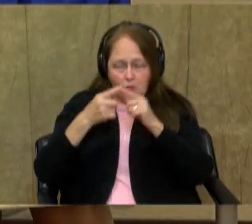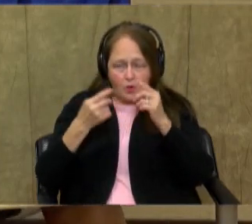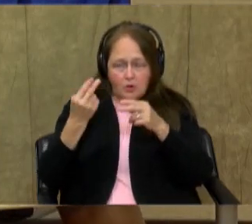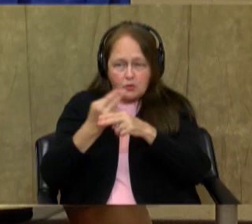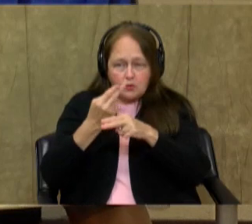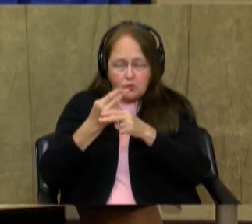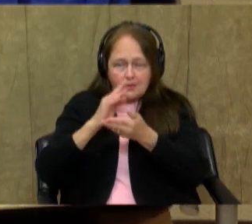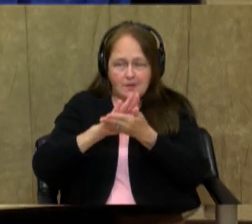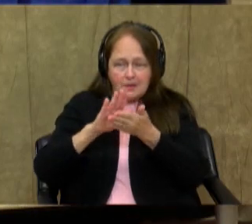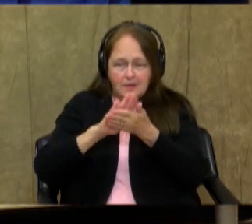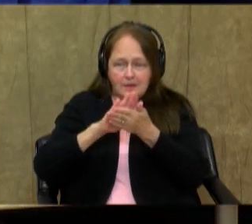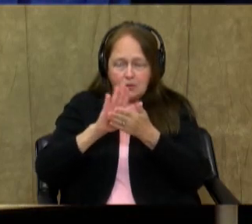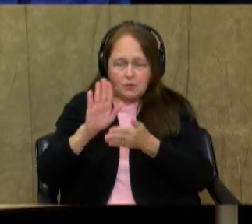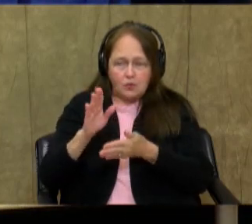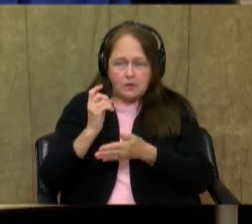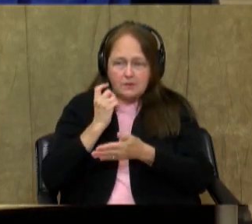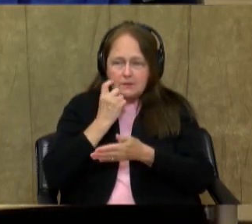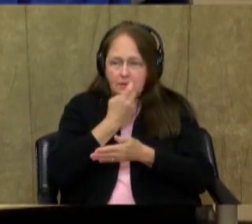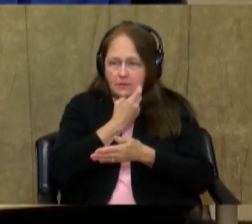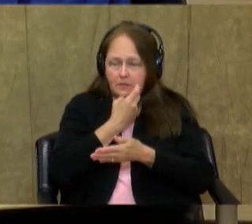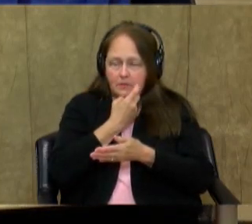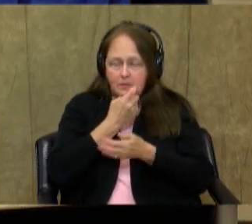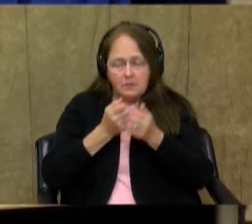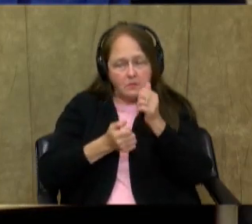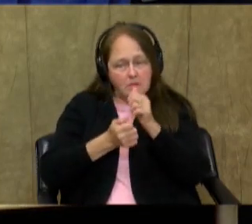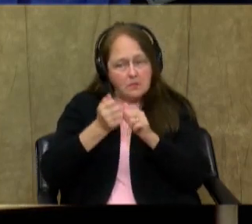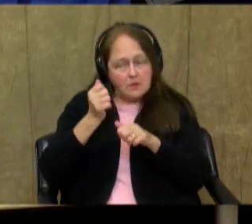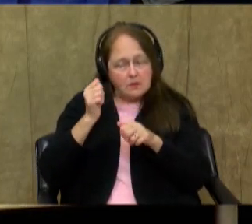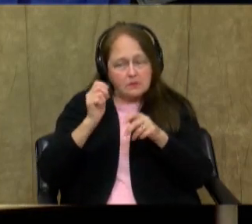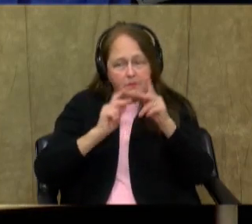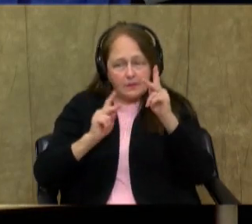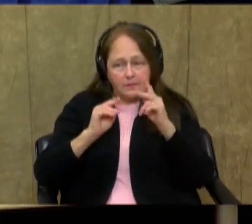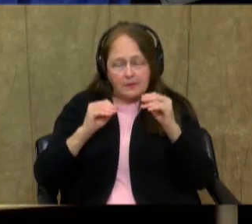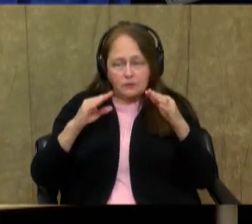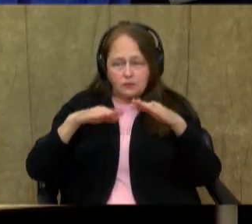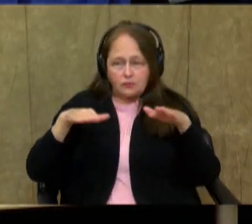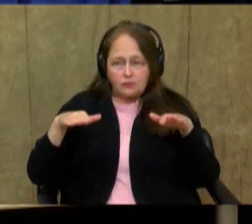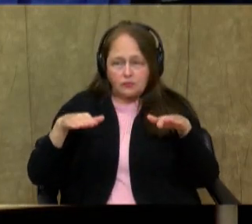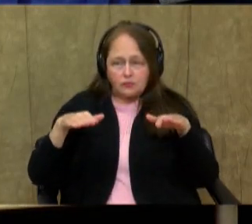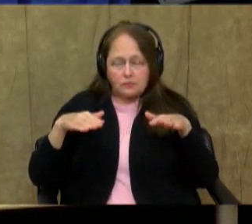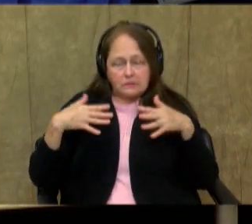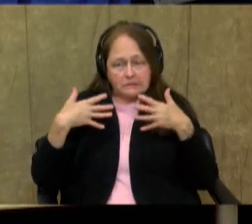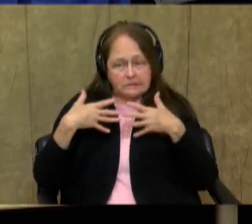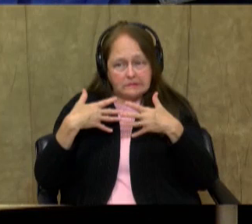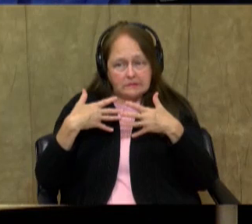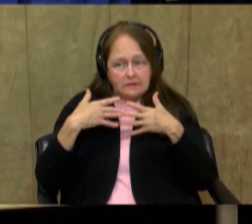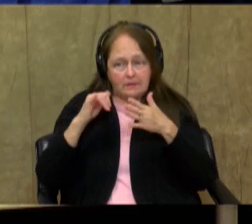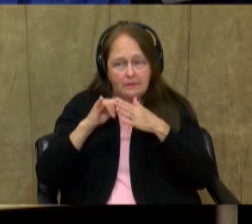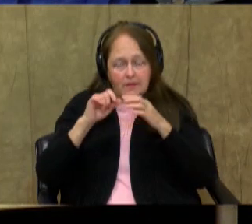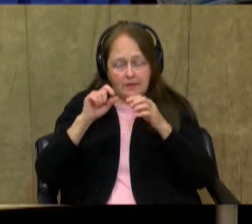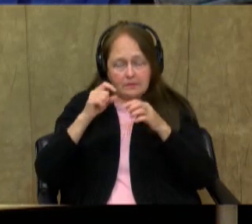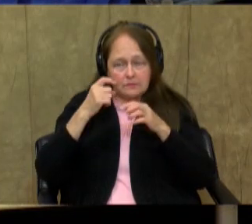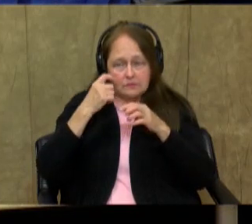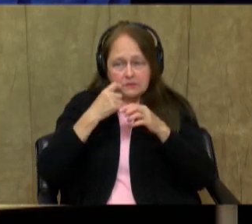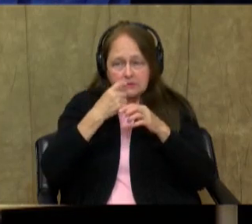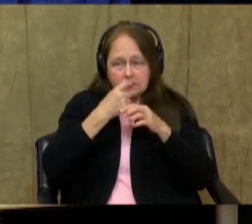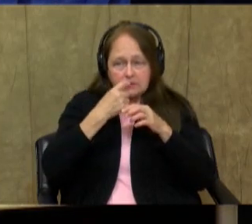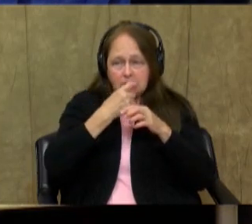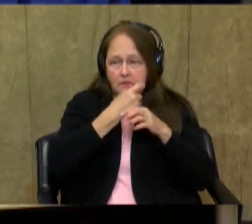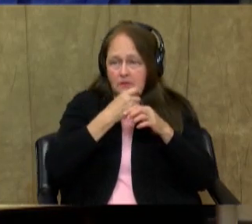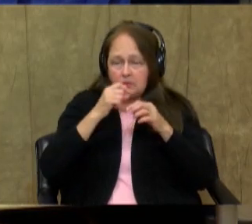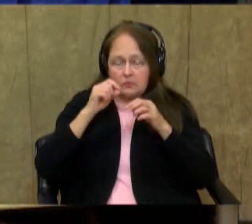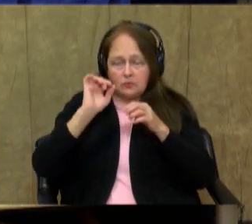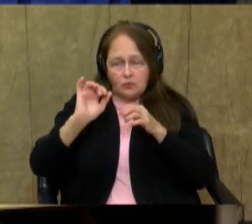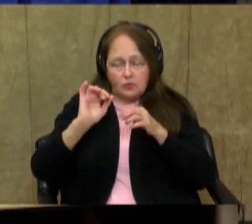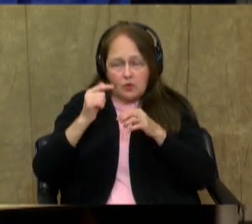use to clean your teeth. And most people and children definitely are terrified of that little pick. That thing hurts if you stick it in your